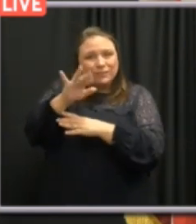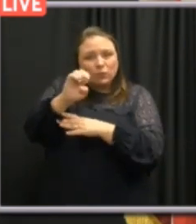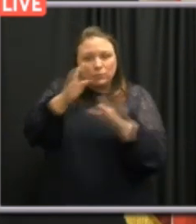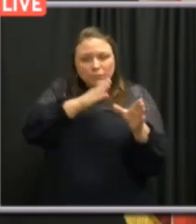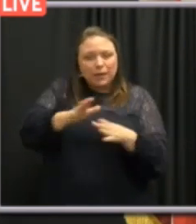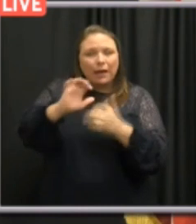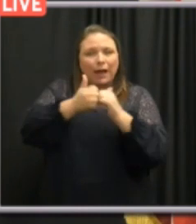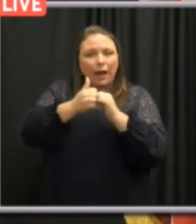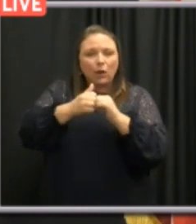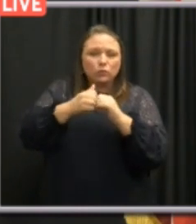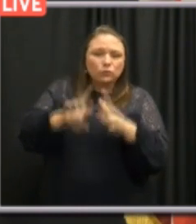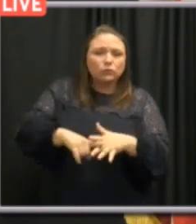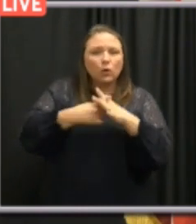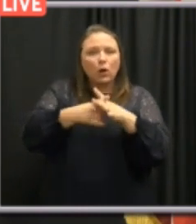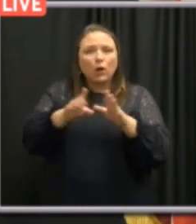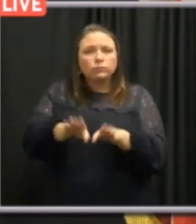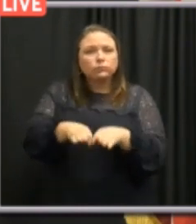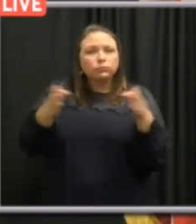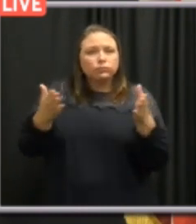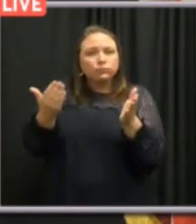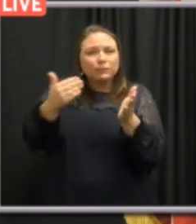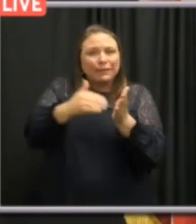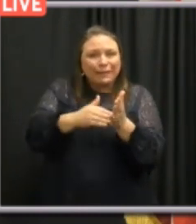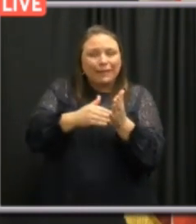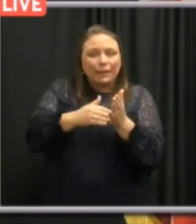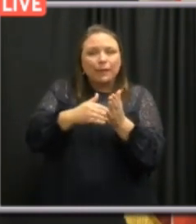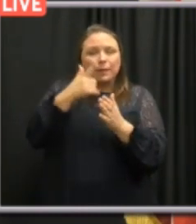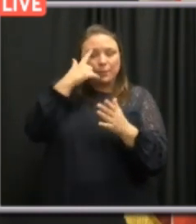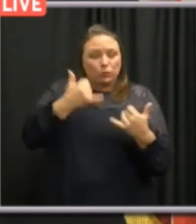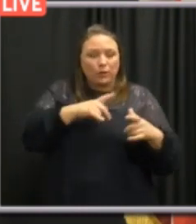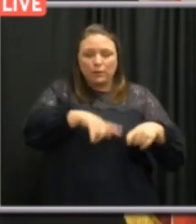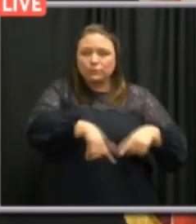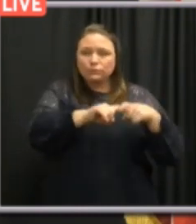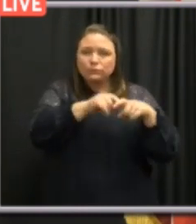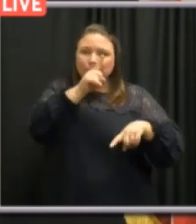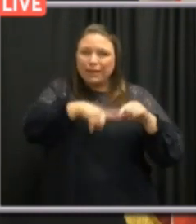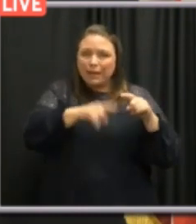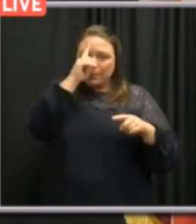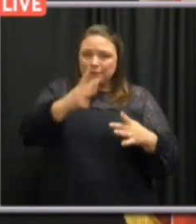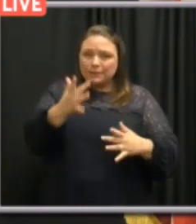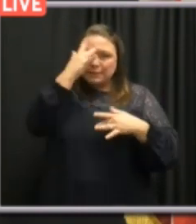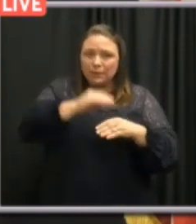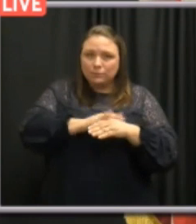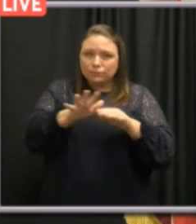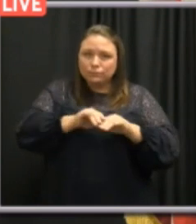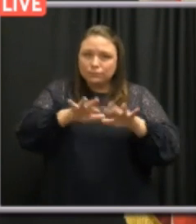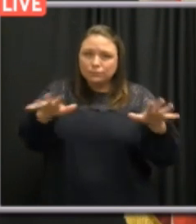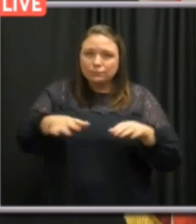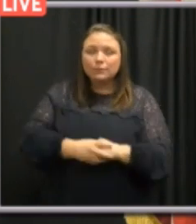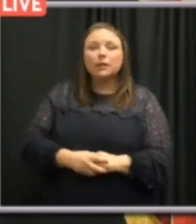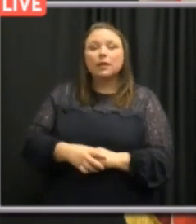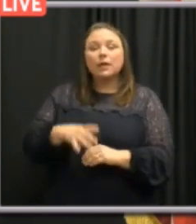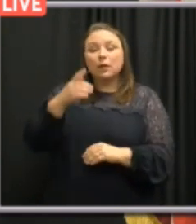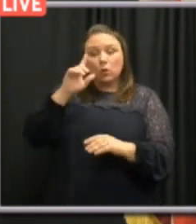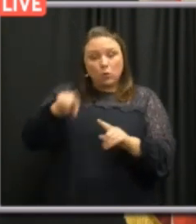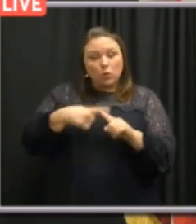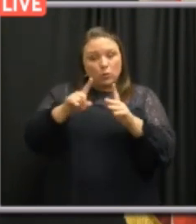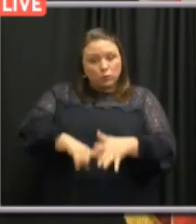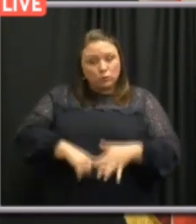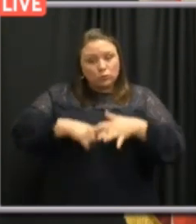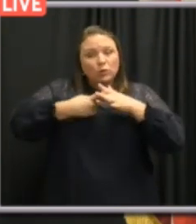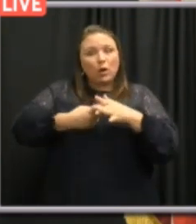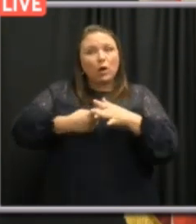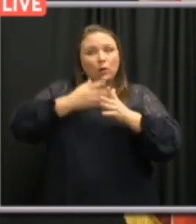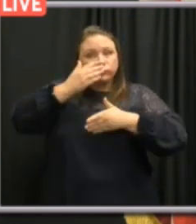of local business activities that are currently suspended due to COVID-19. Having a restart roll out in a safe